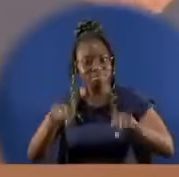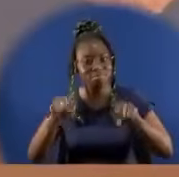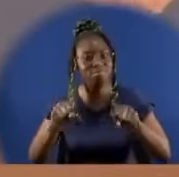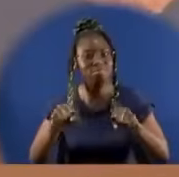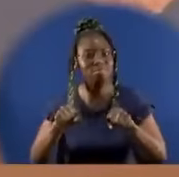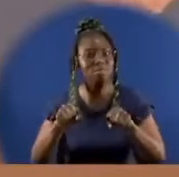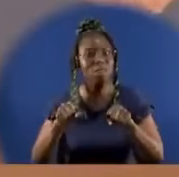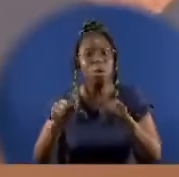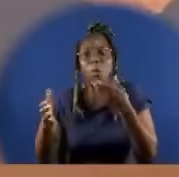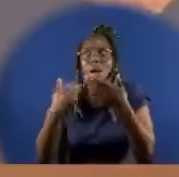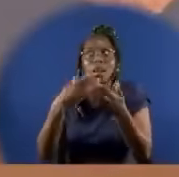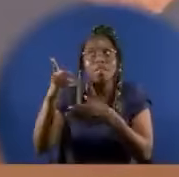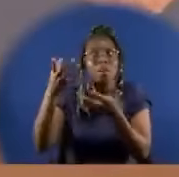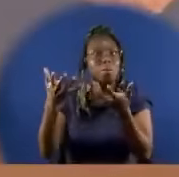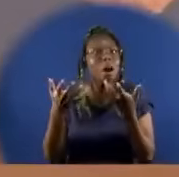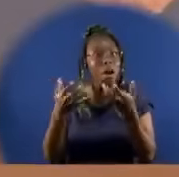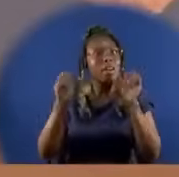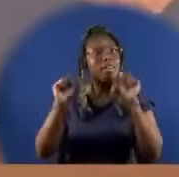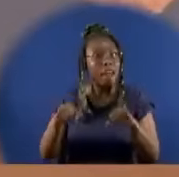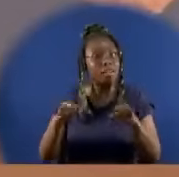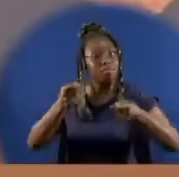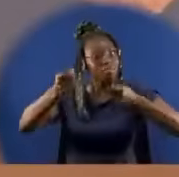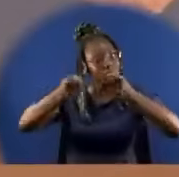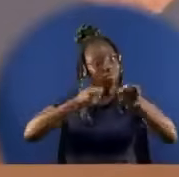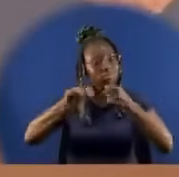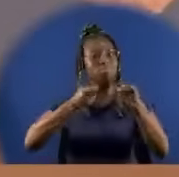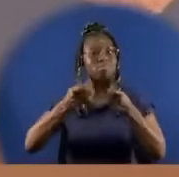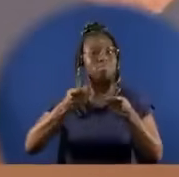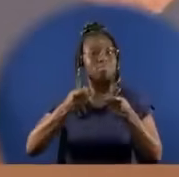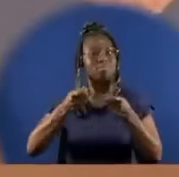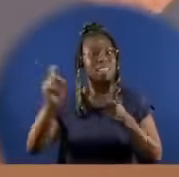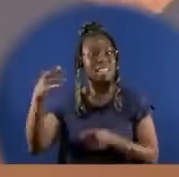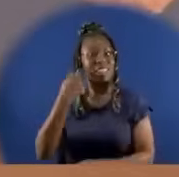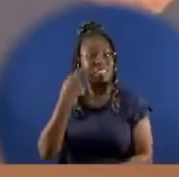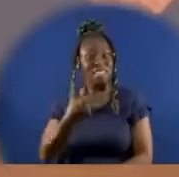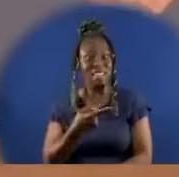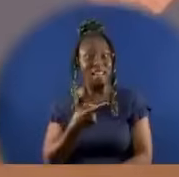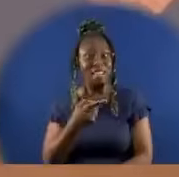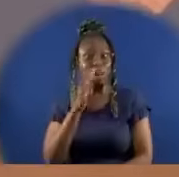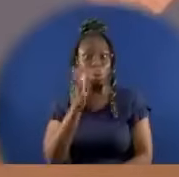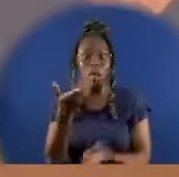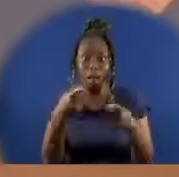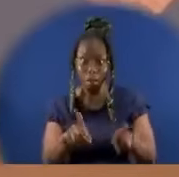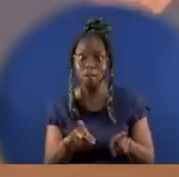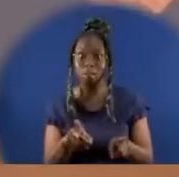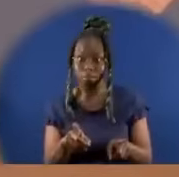do whatever he wants to do. And when he says it, it shall be done.